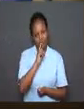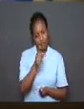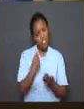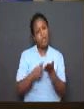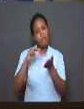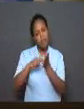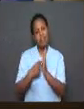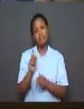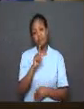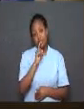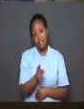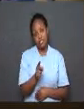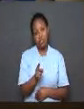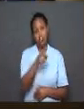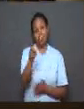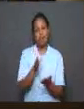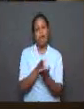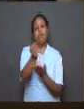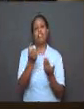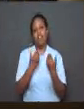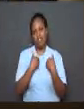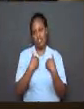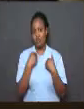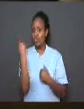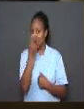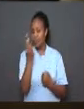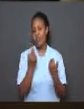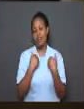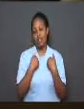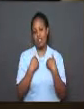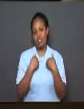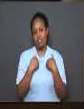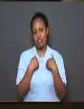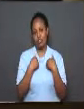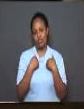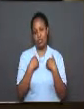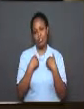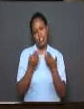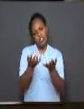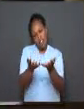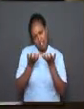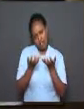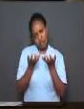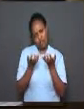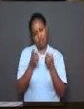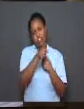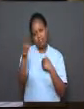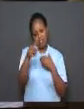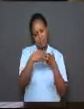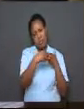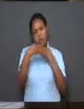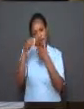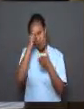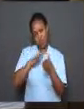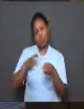It means that you have the right and privilege to assist in choosing who will govern